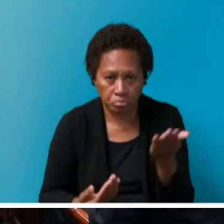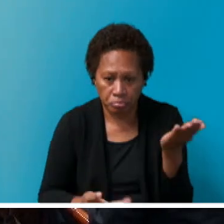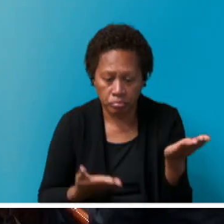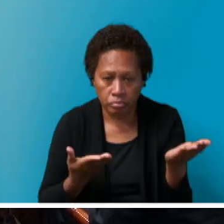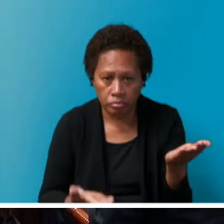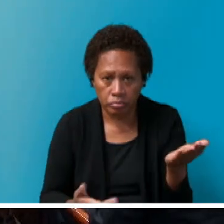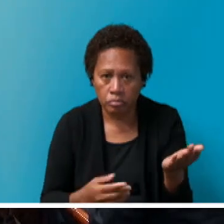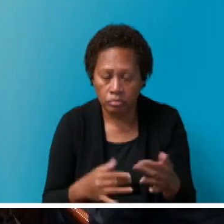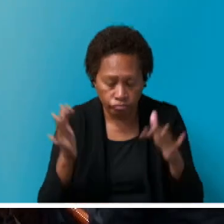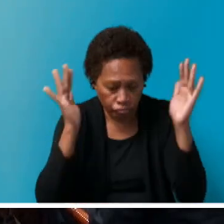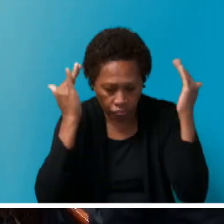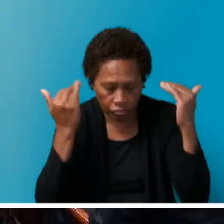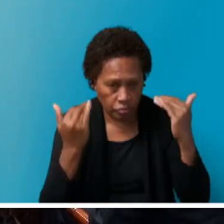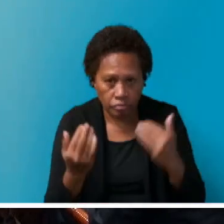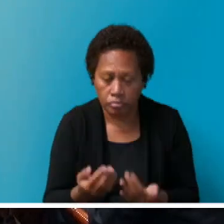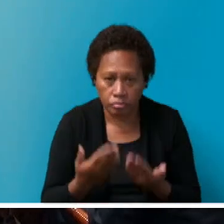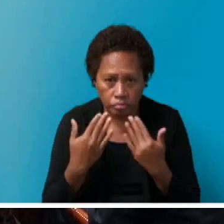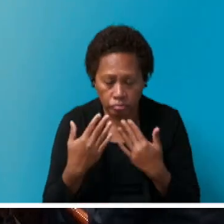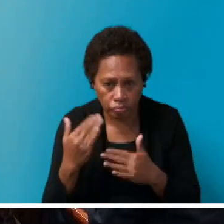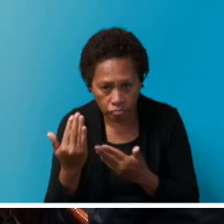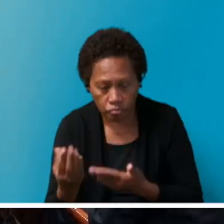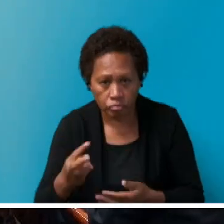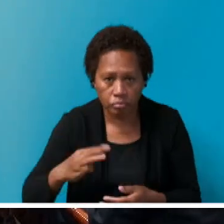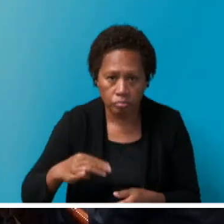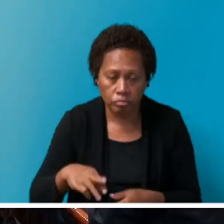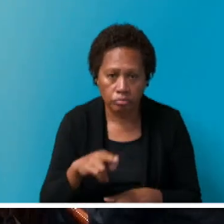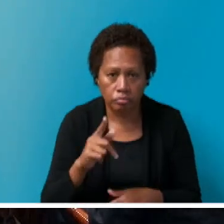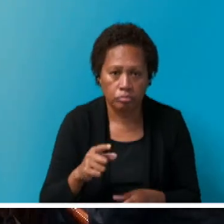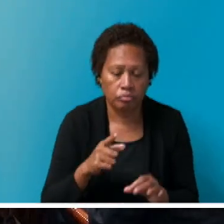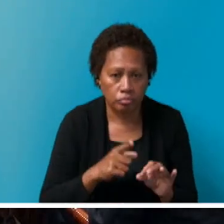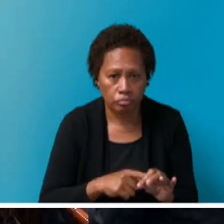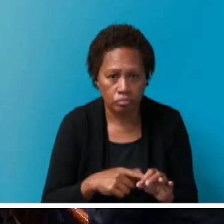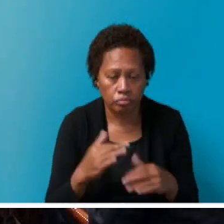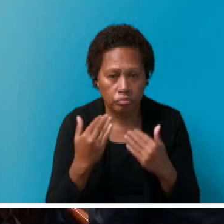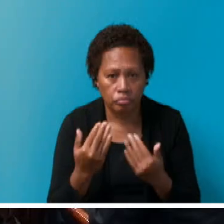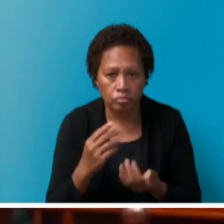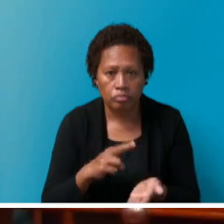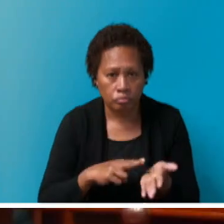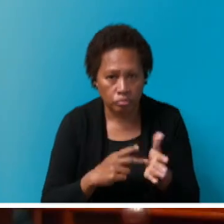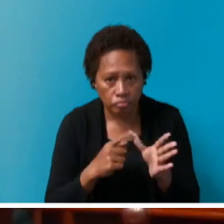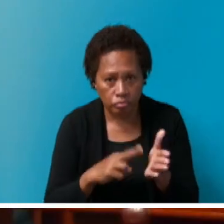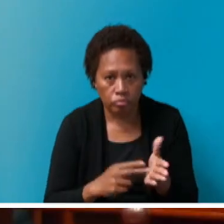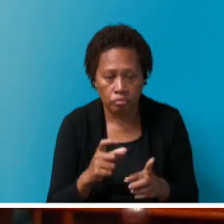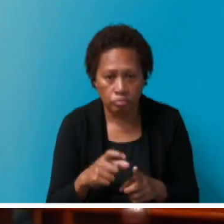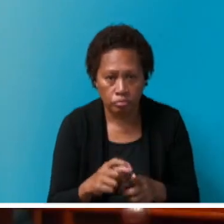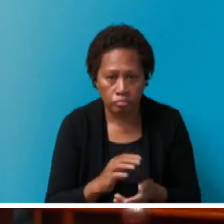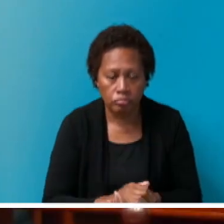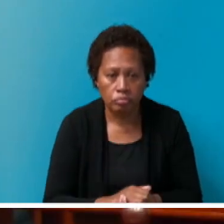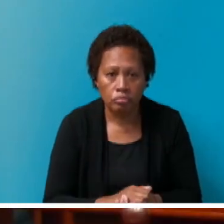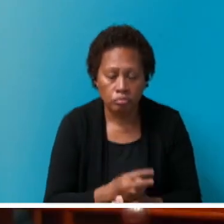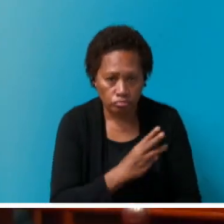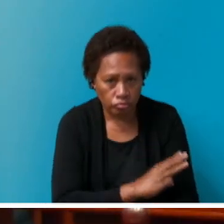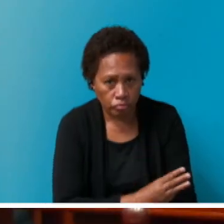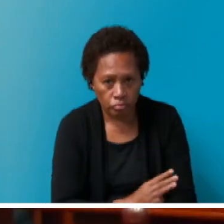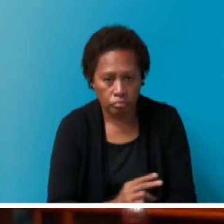Mr. Speaker, sir, I thank the honourable member for the question. Honourable Sachibanari. Sir, the Maritime Safety Authority of